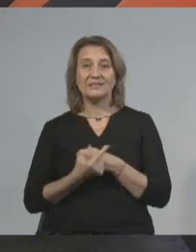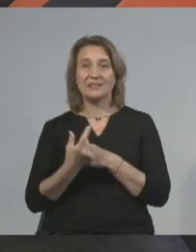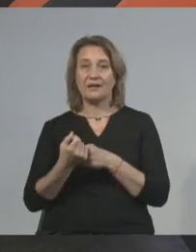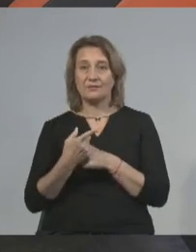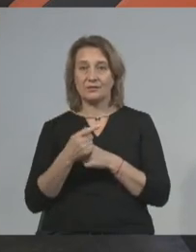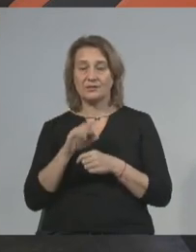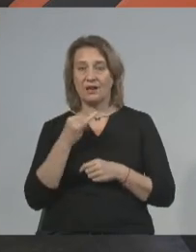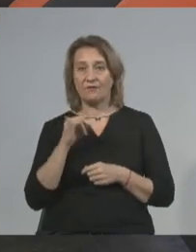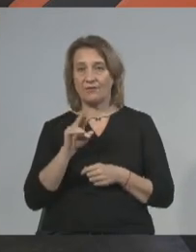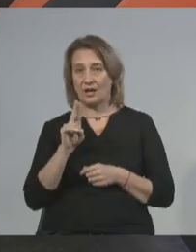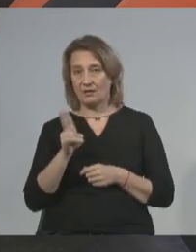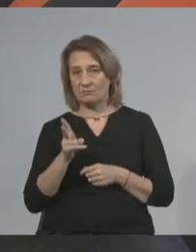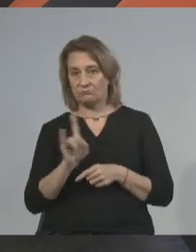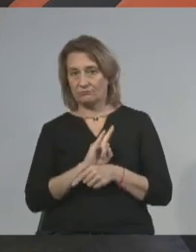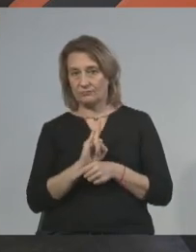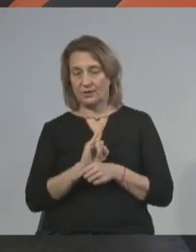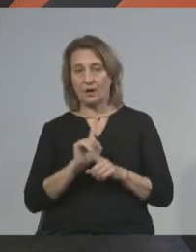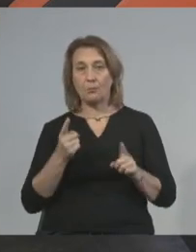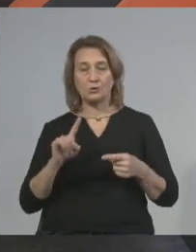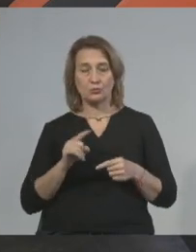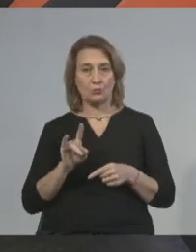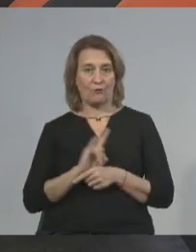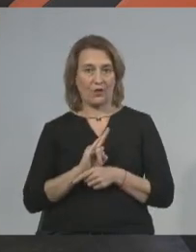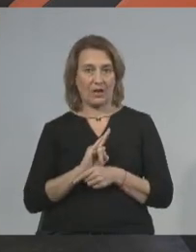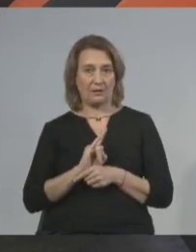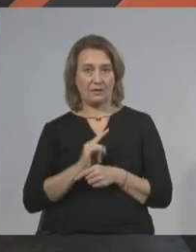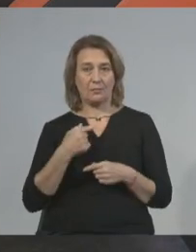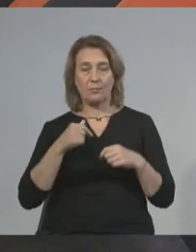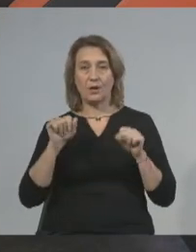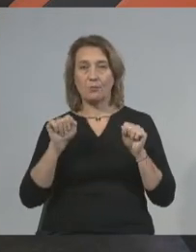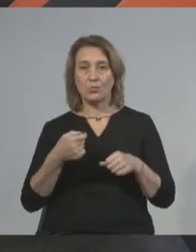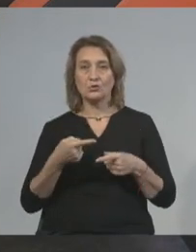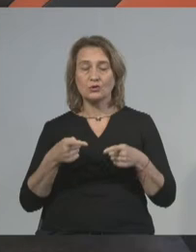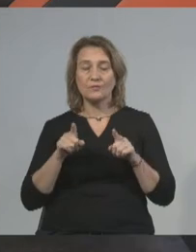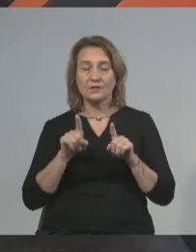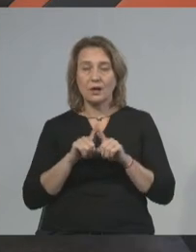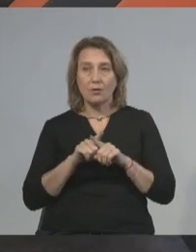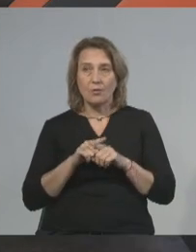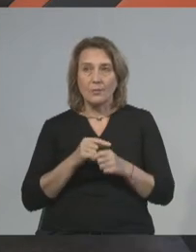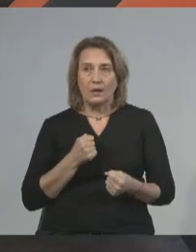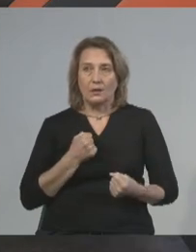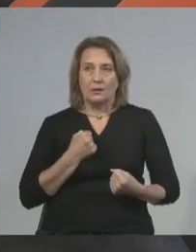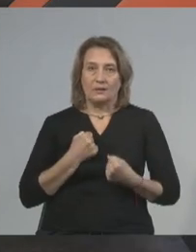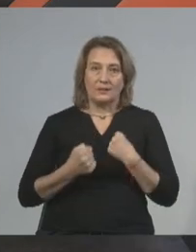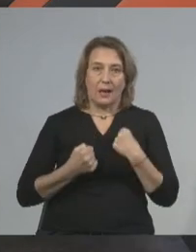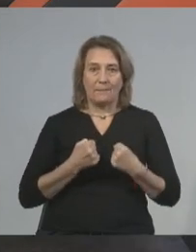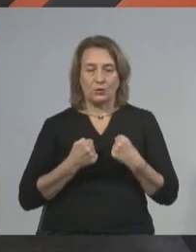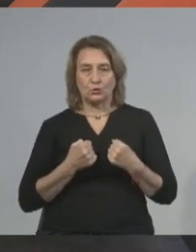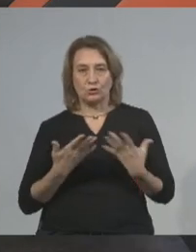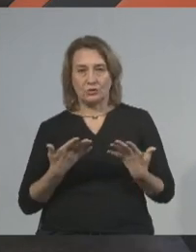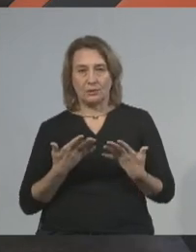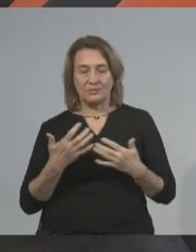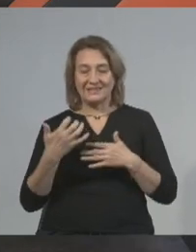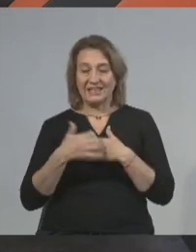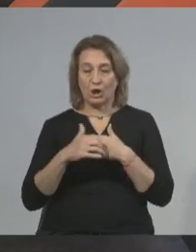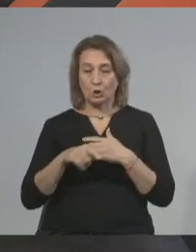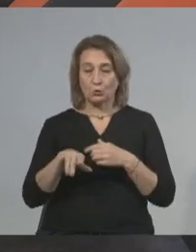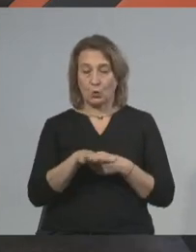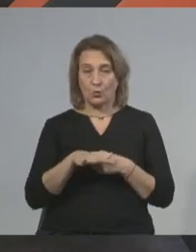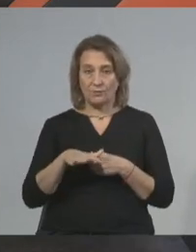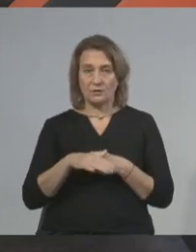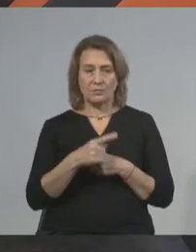won't check uh won't fact check we're living in a busy world with a lot of